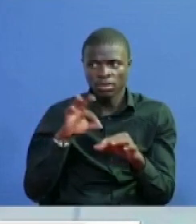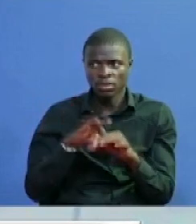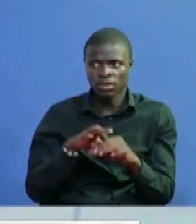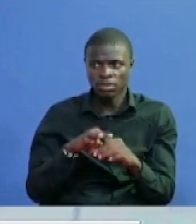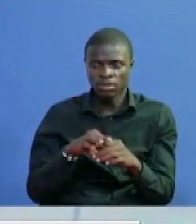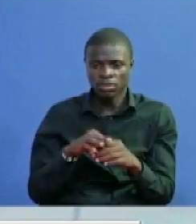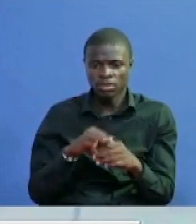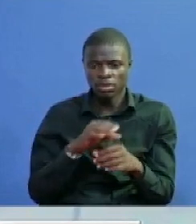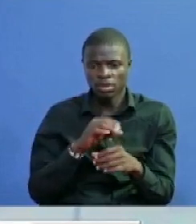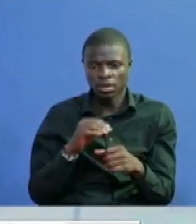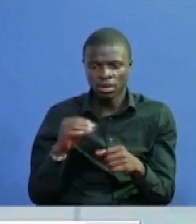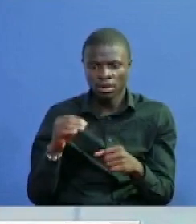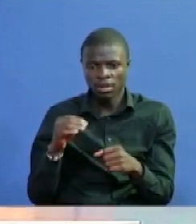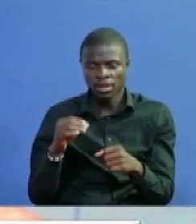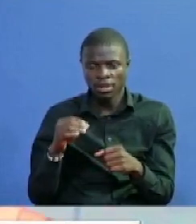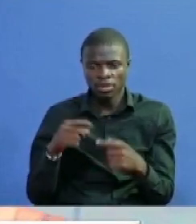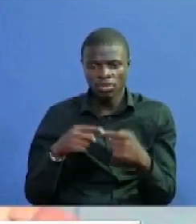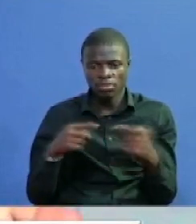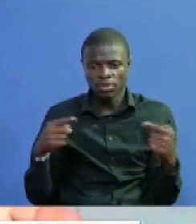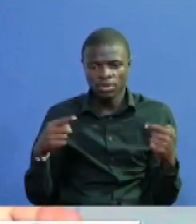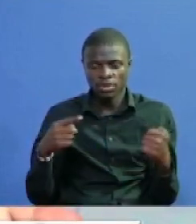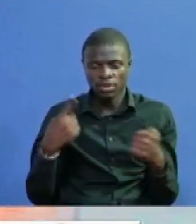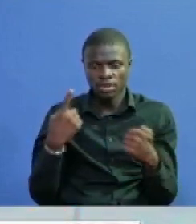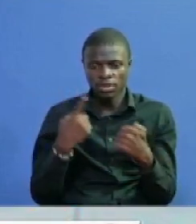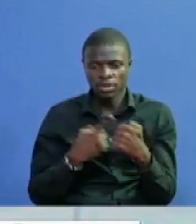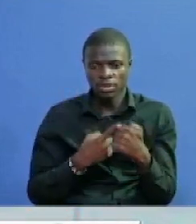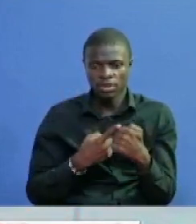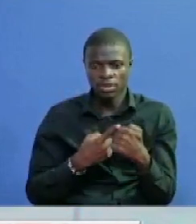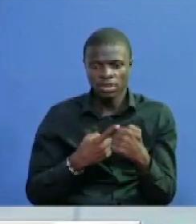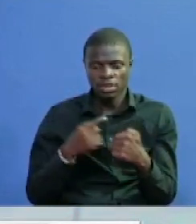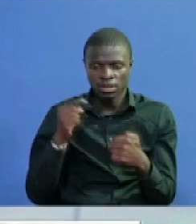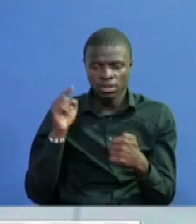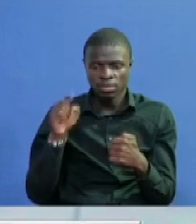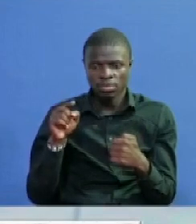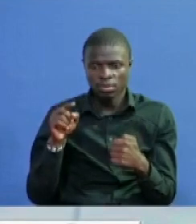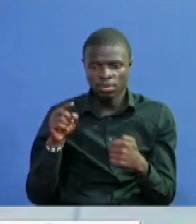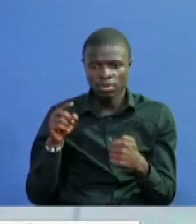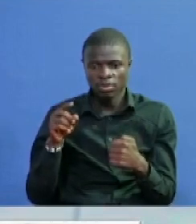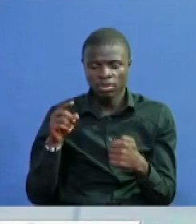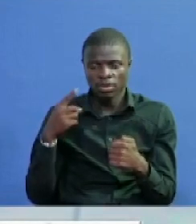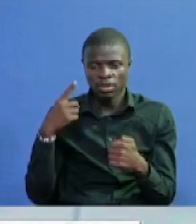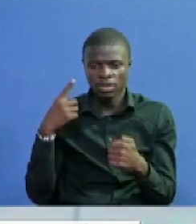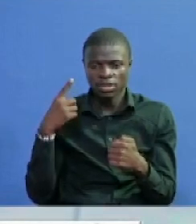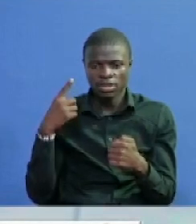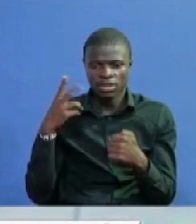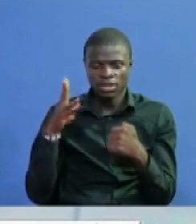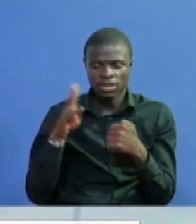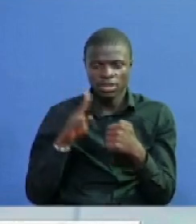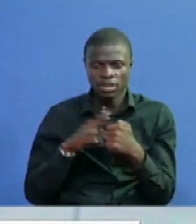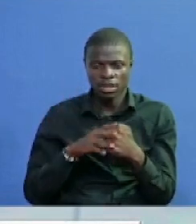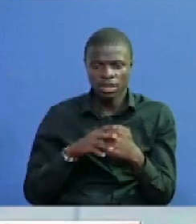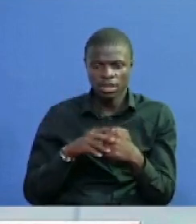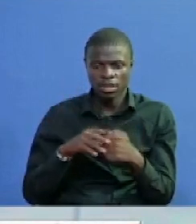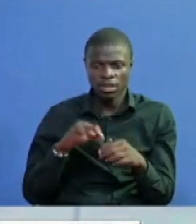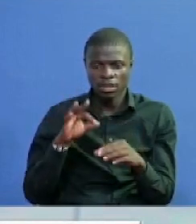the figures that were published, got 6.9. Yeah. Now, there were 8 million Kenyans who registered